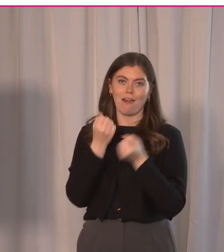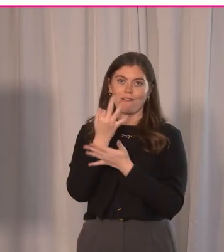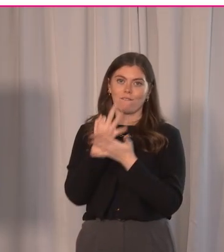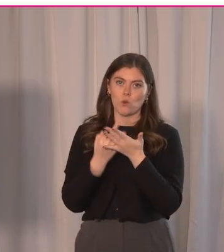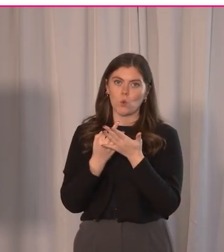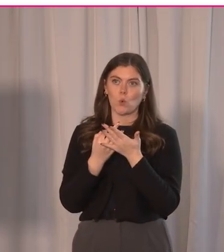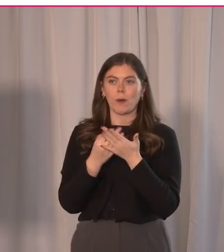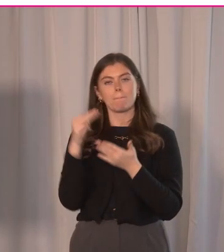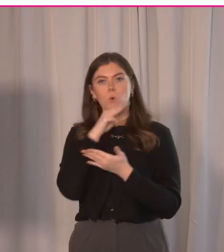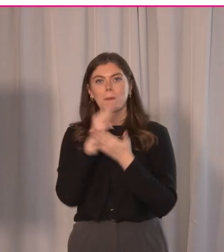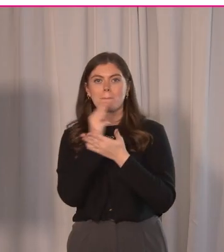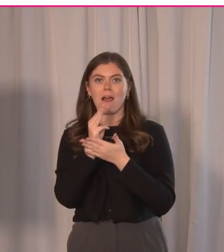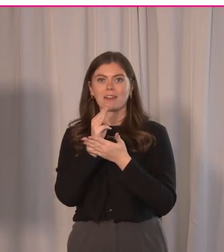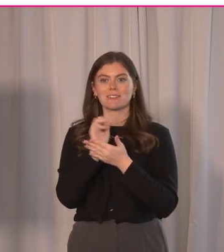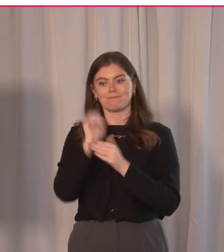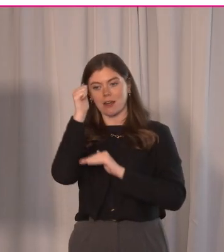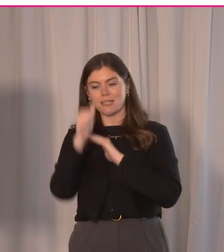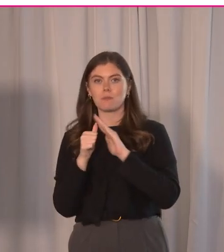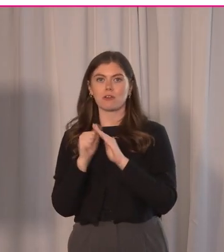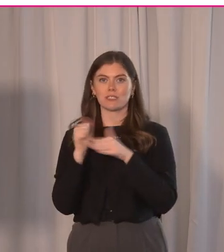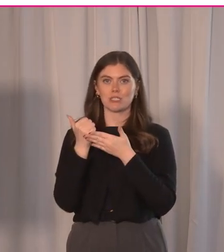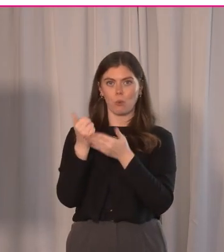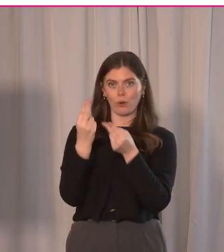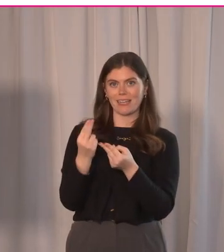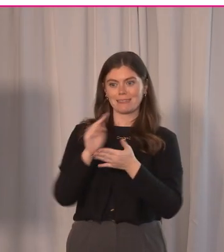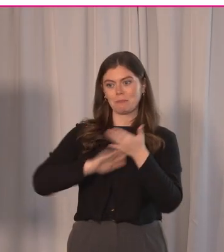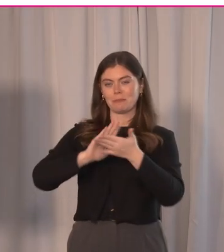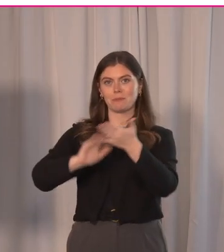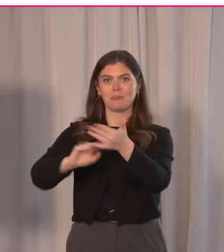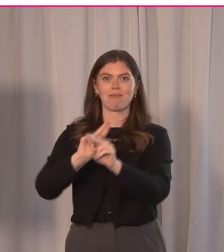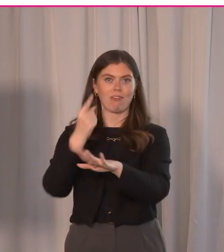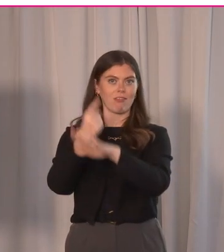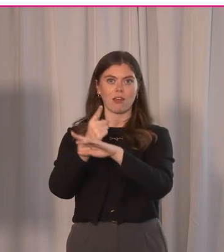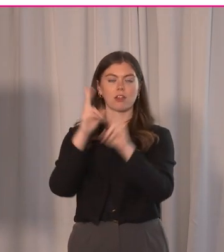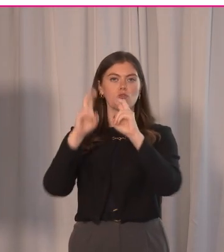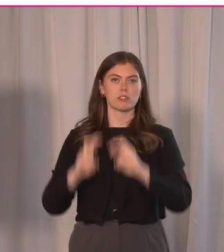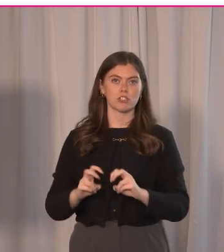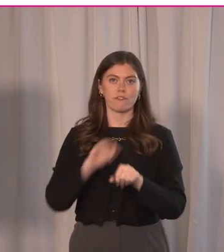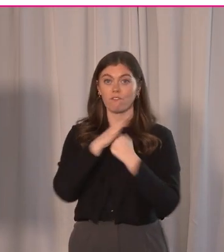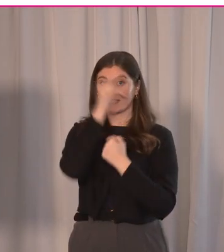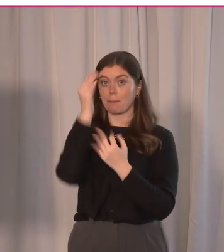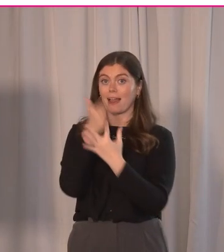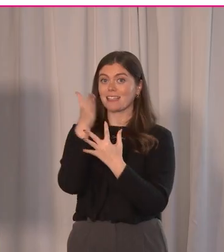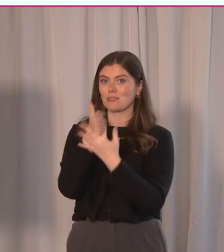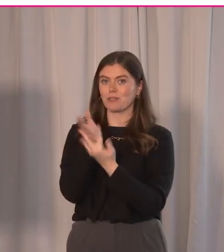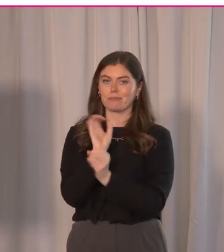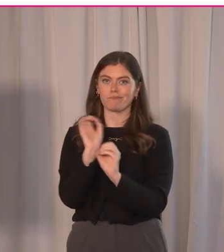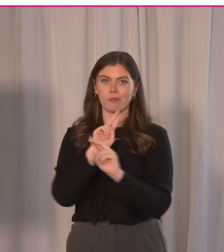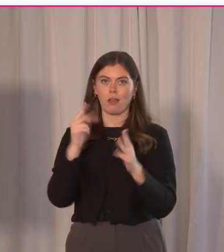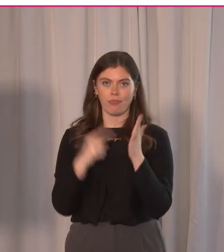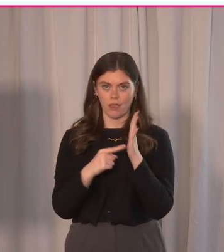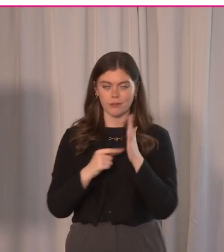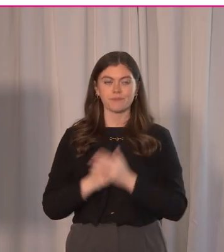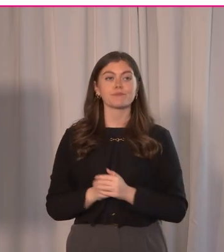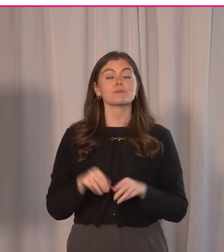elements of their experiences or their support needs, for example, accessibility. I'm going to go through